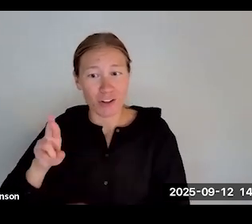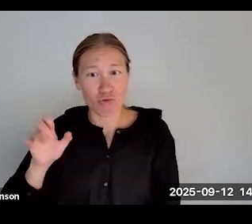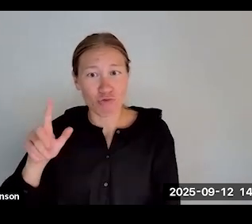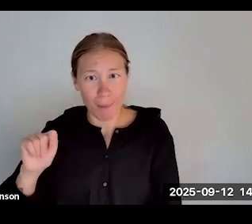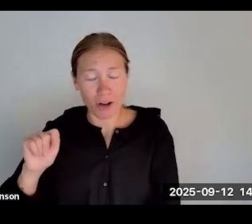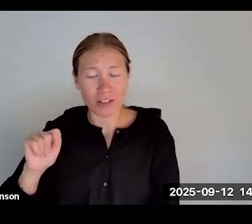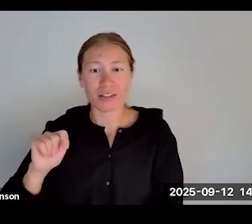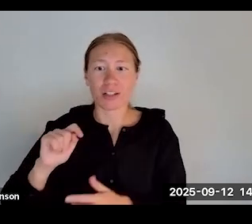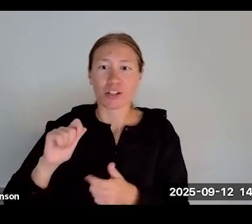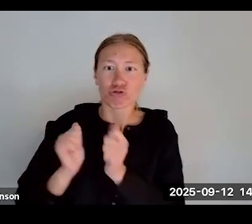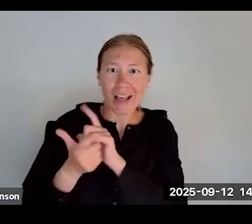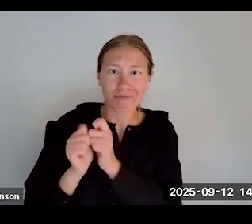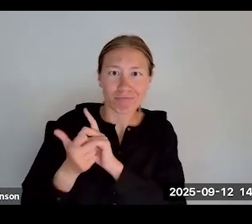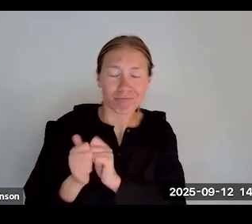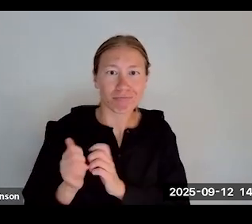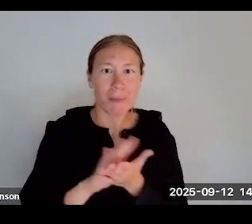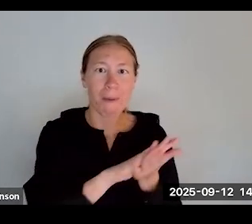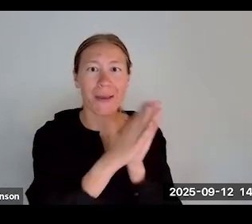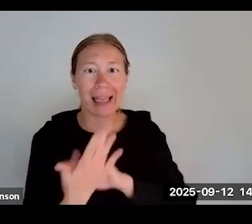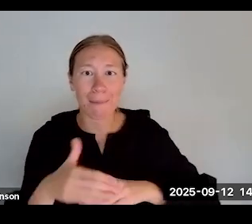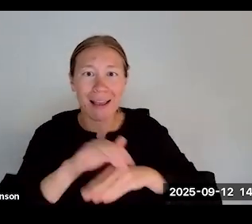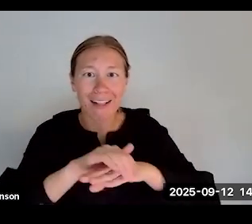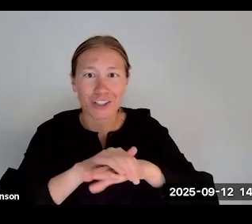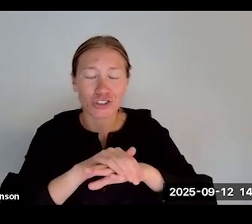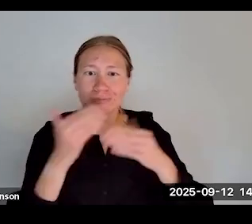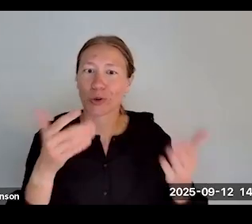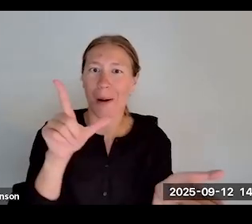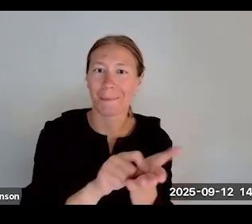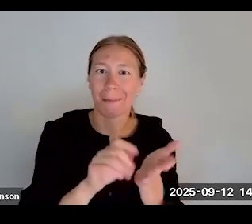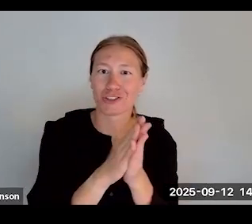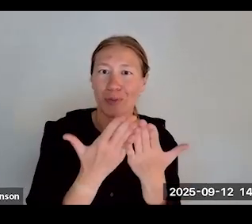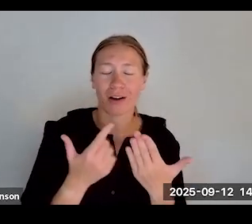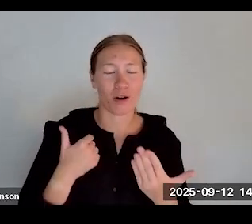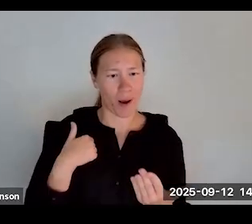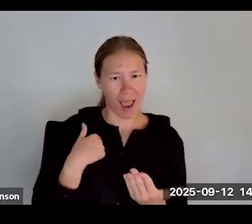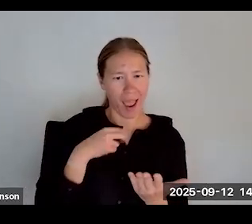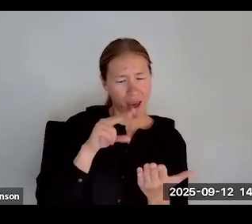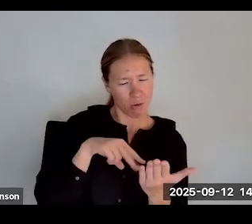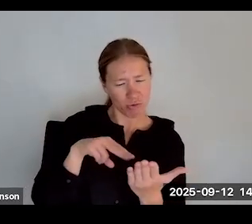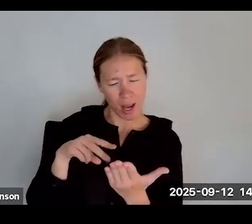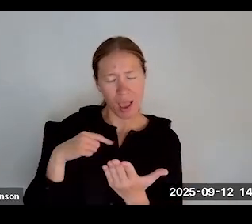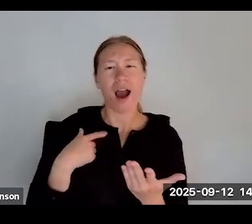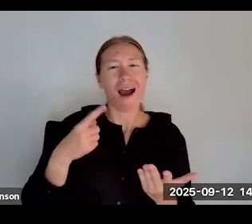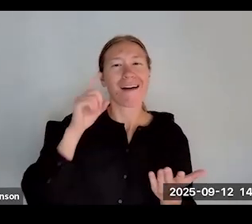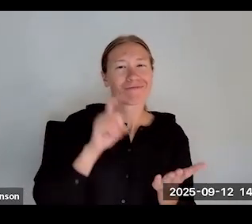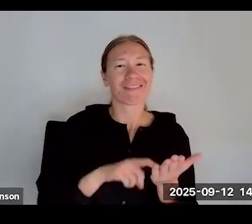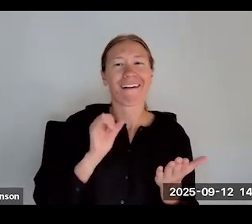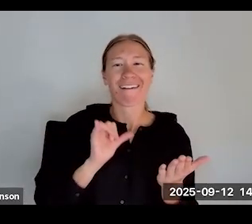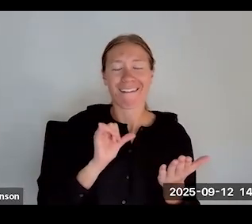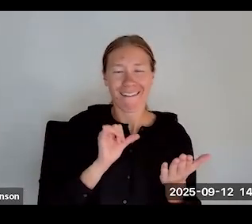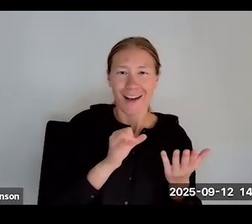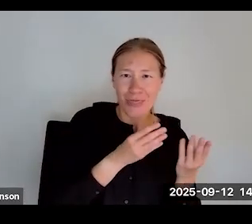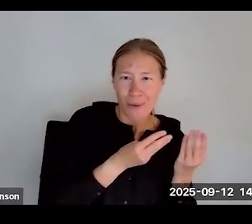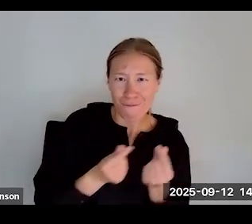into English to publish this book. When I was reading it, I felt like the flow of the stories and the language had that definite